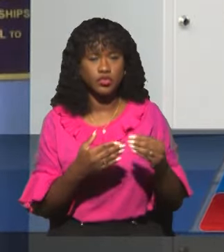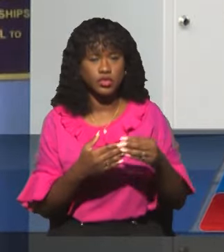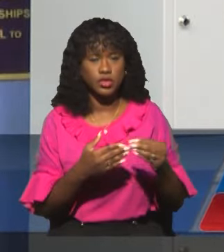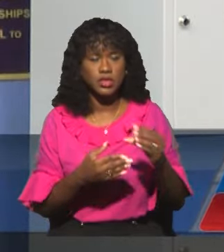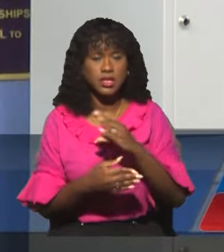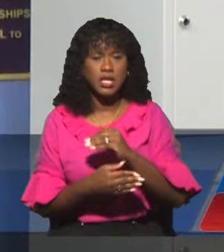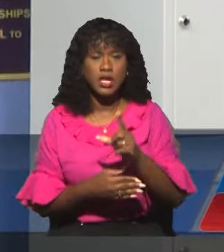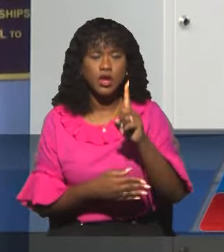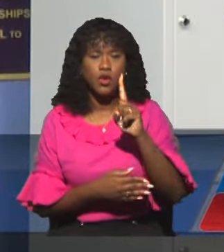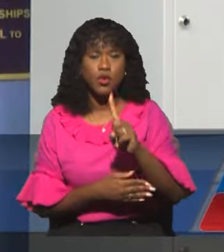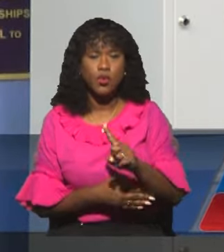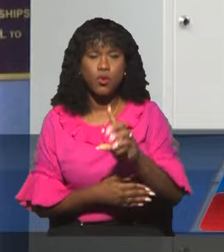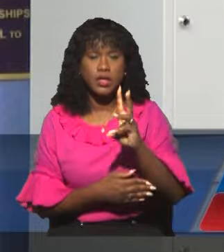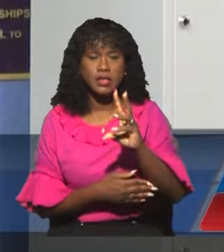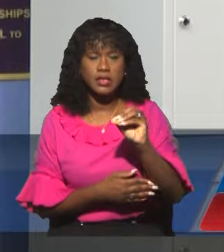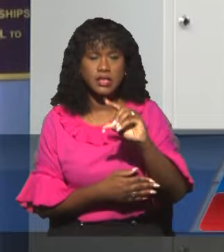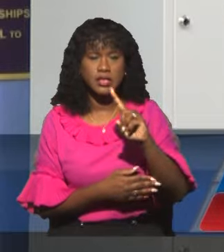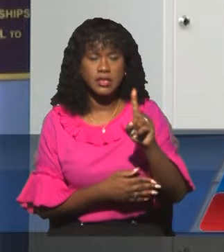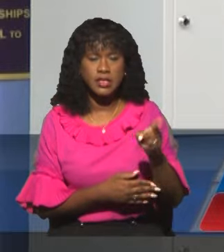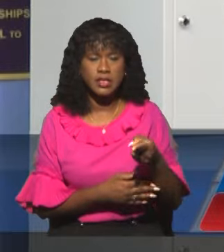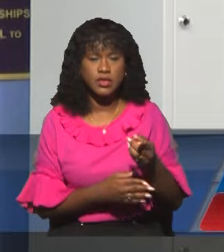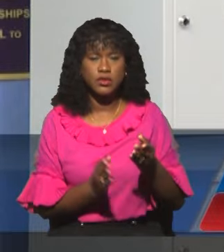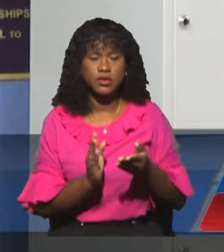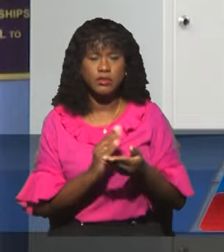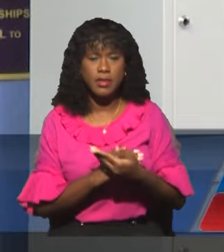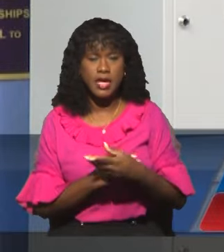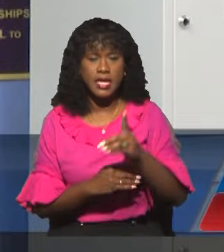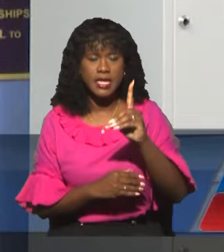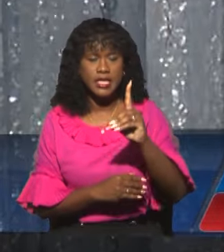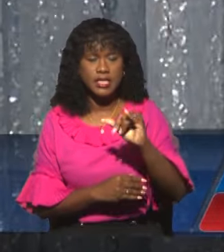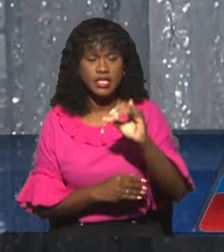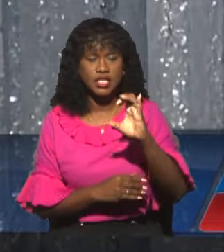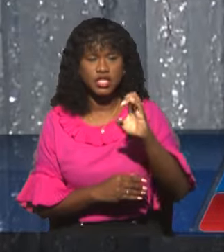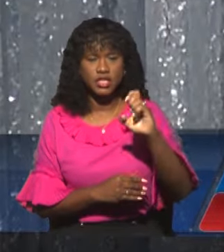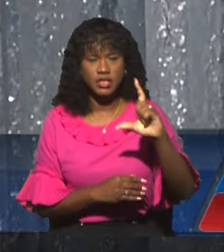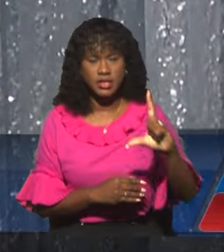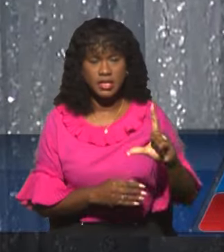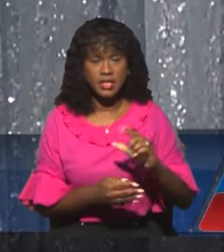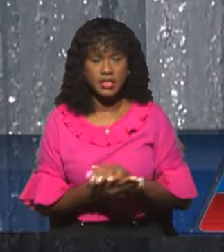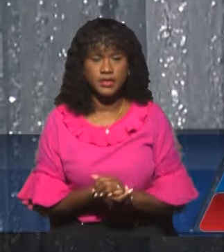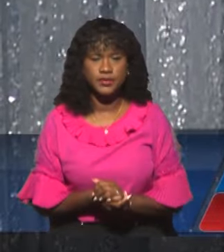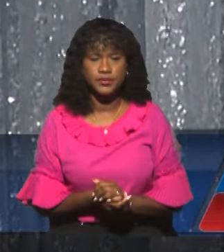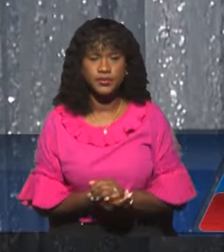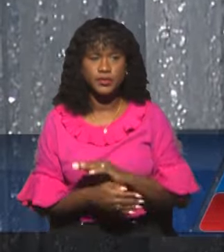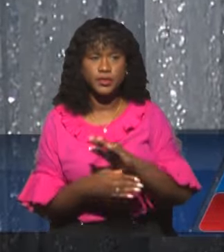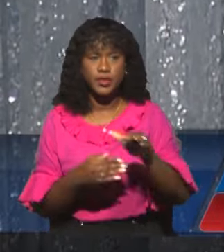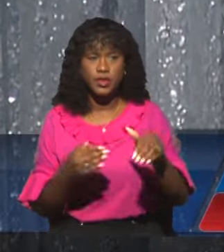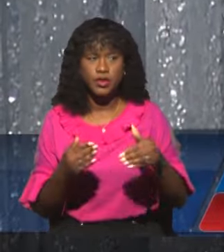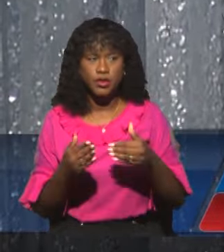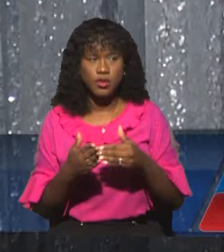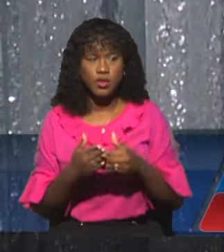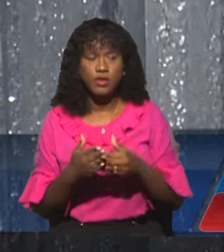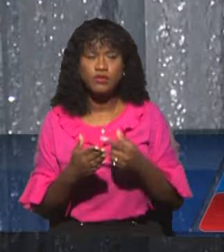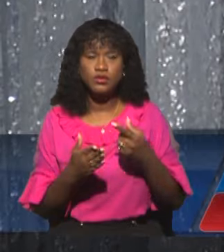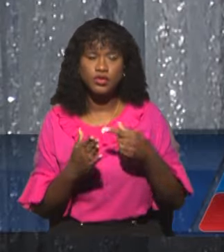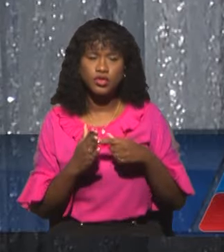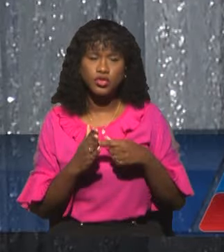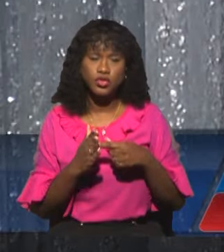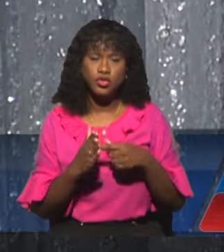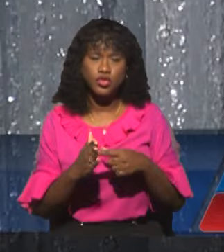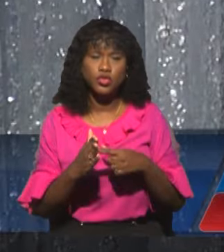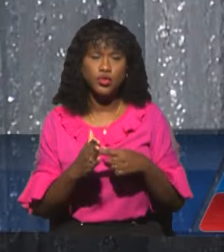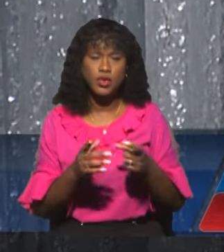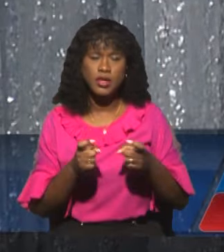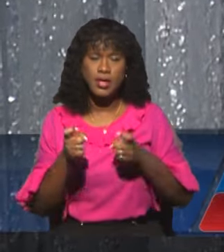to $160,000 by the DigiCell Foundation. All of this was a reflection of the begging ability of our manager,